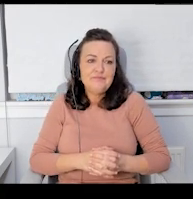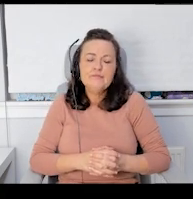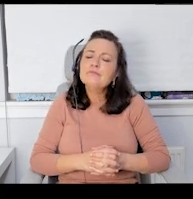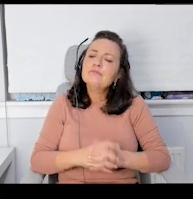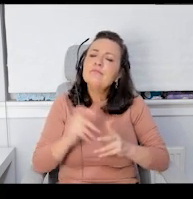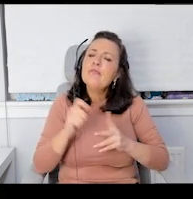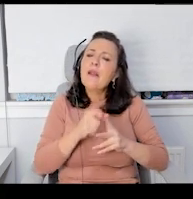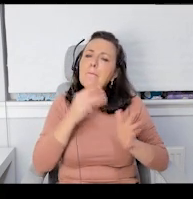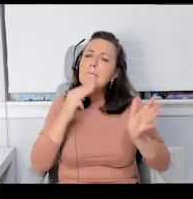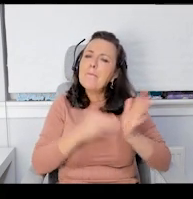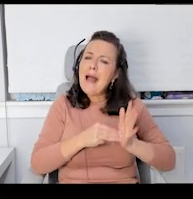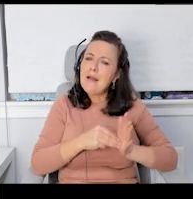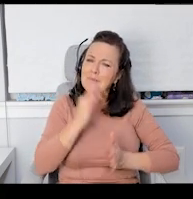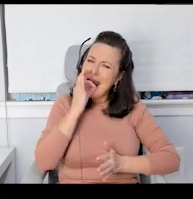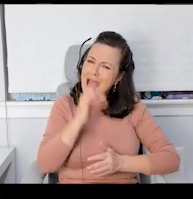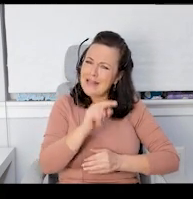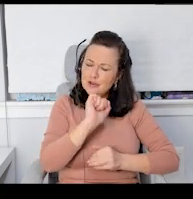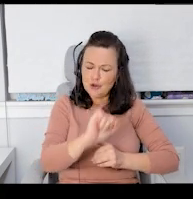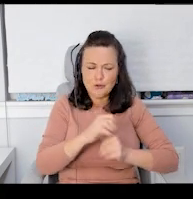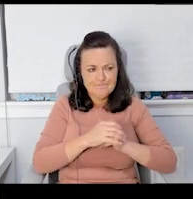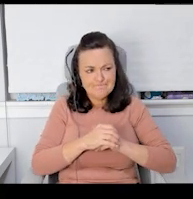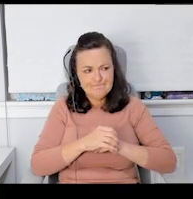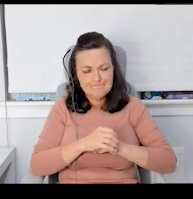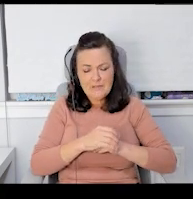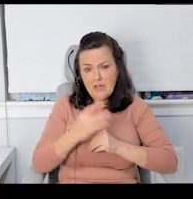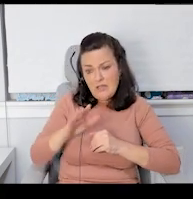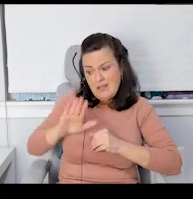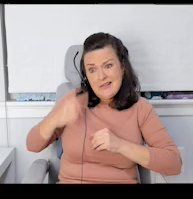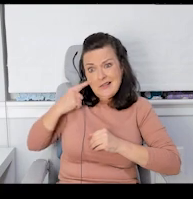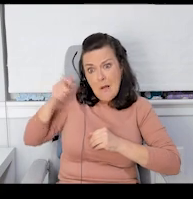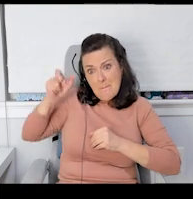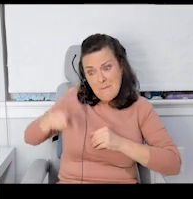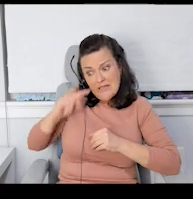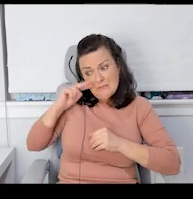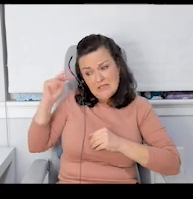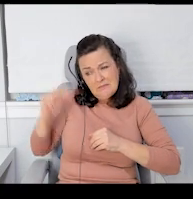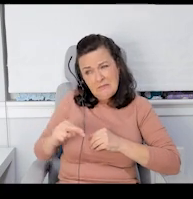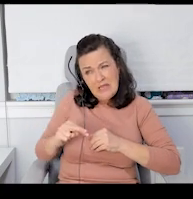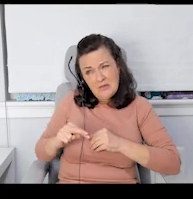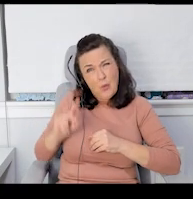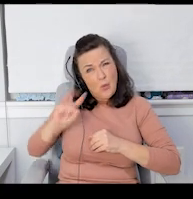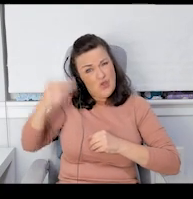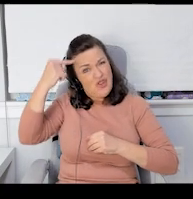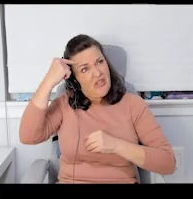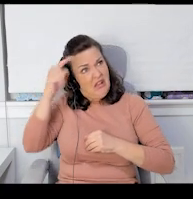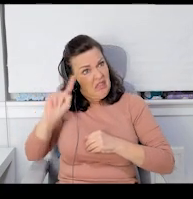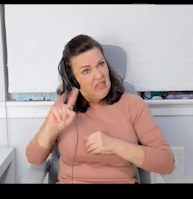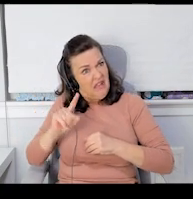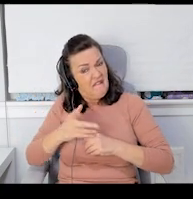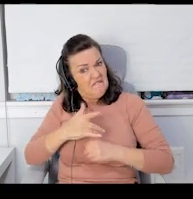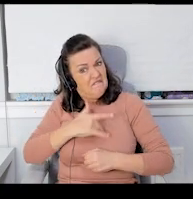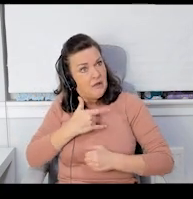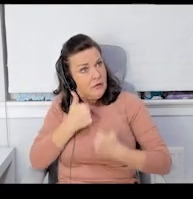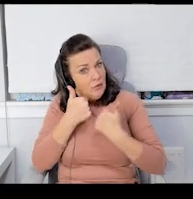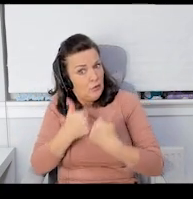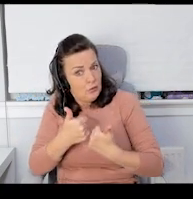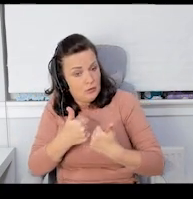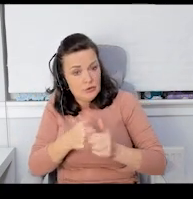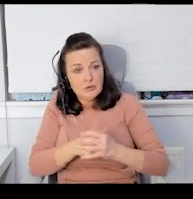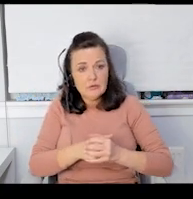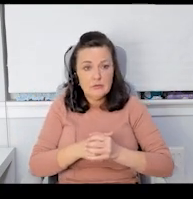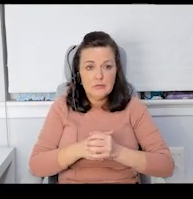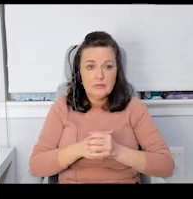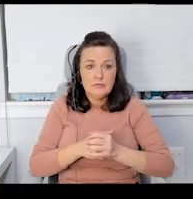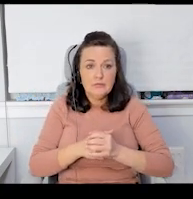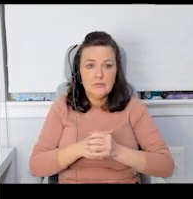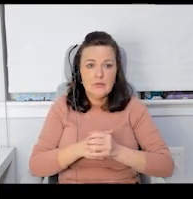are the main benefits of apprenticeships from that learner in the school perspective? Well, I can see young people blossom. I can